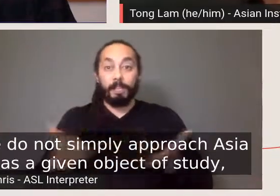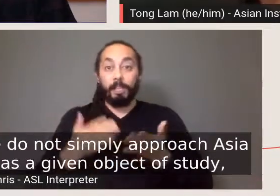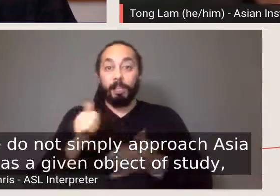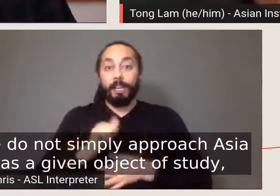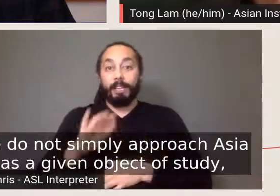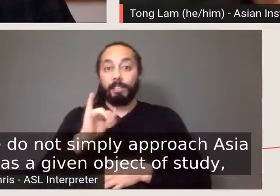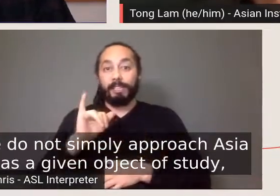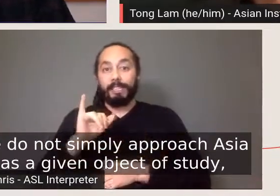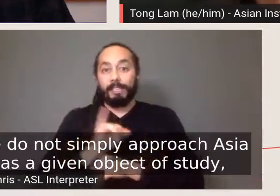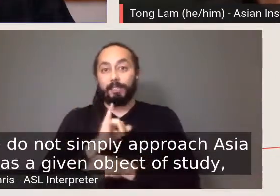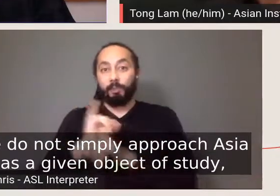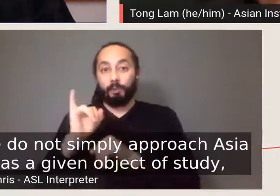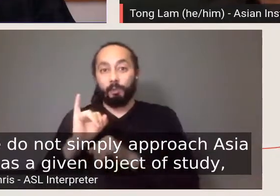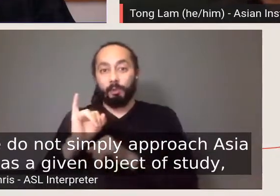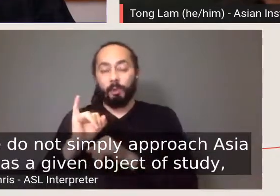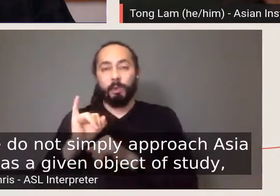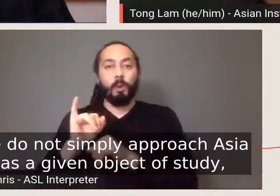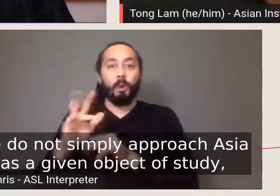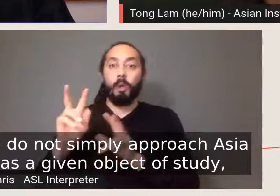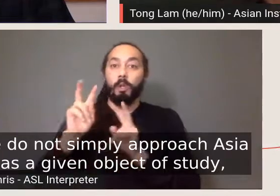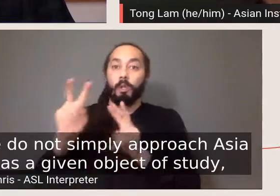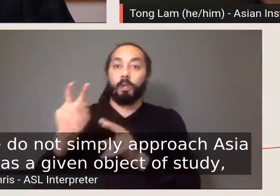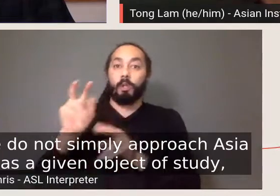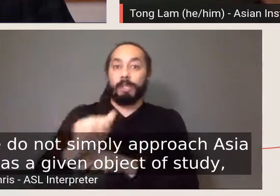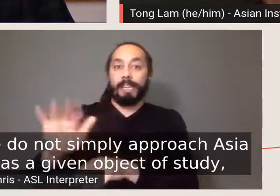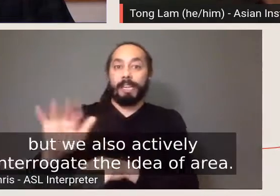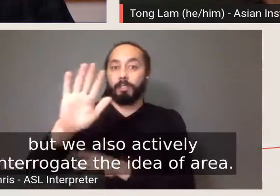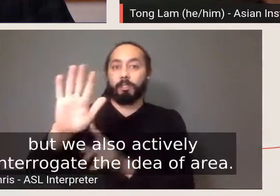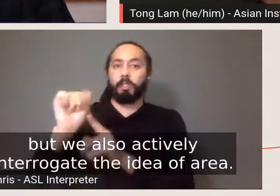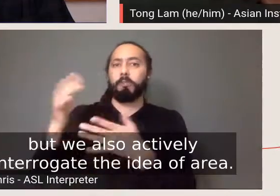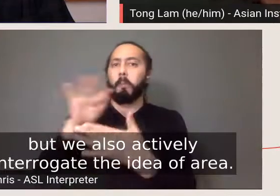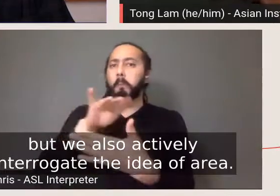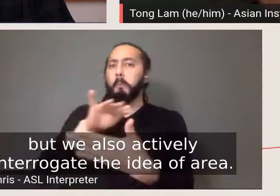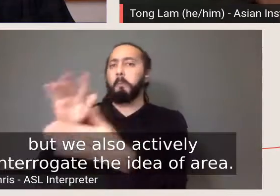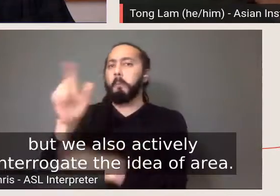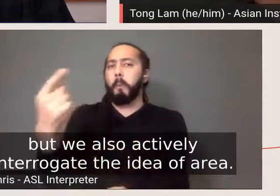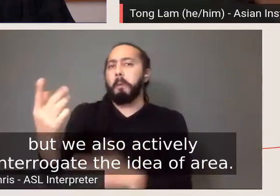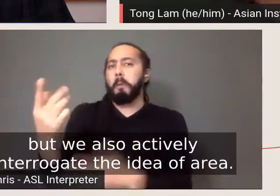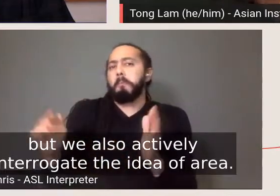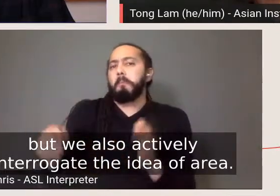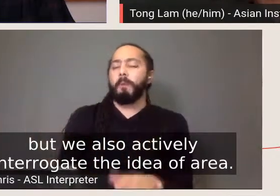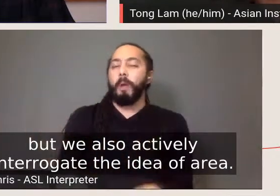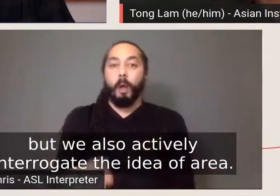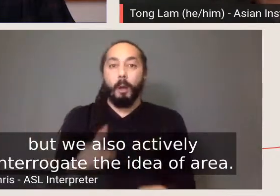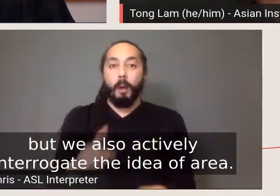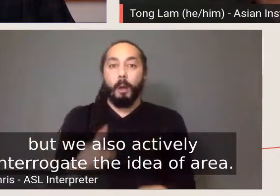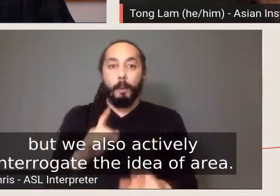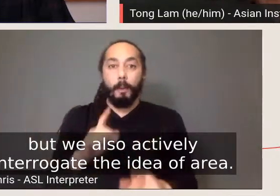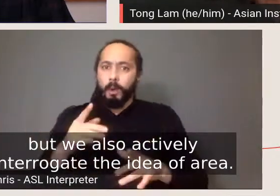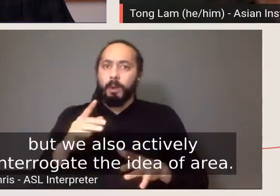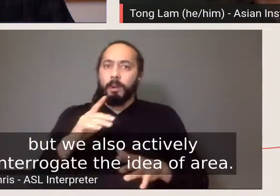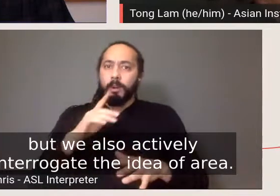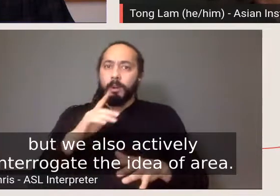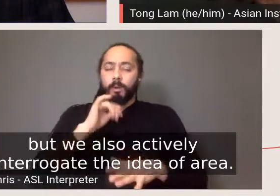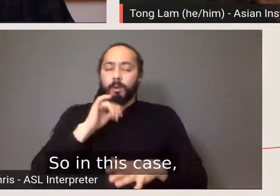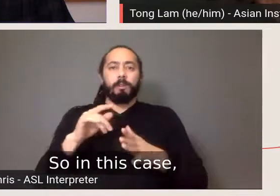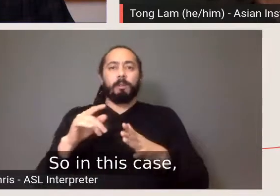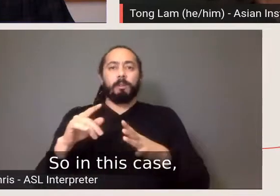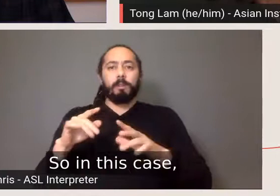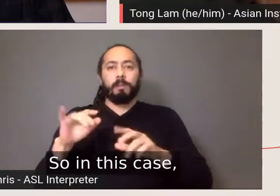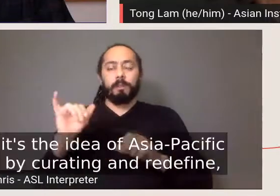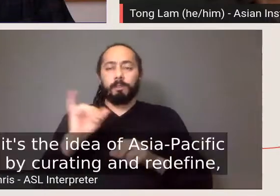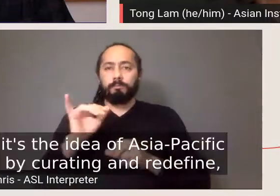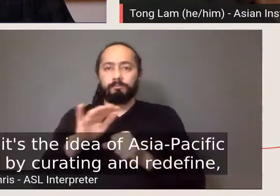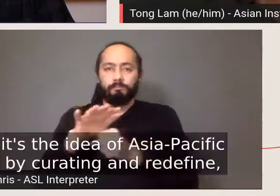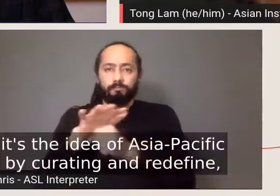not simply approach Asia as a given object of study, but we also actively interrogate the idea of area. So in